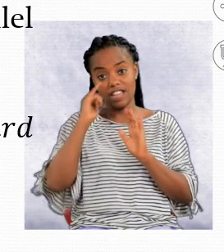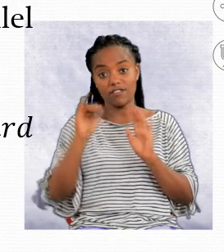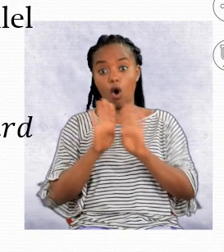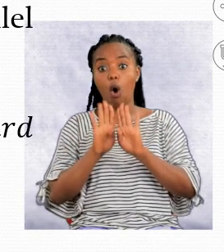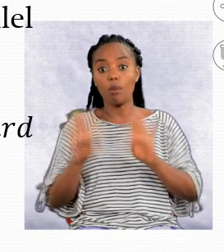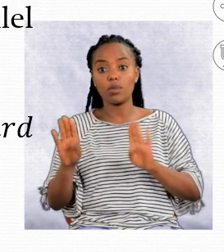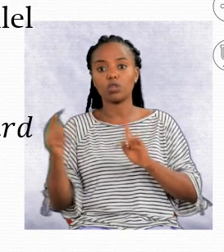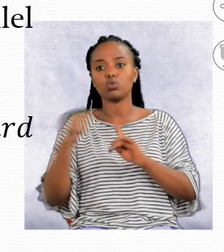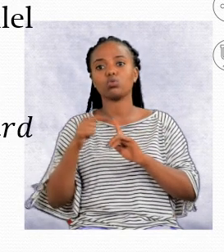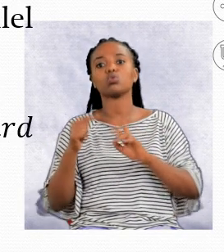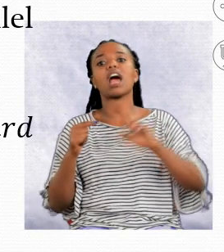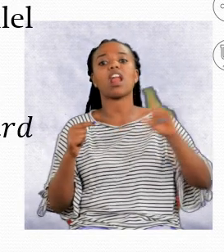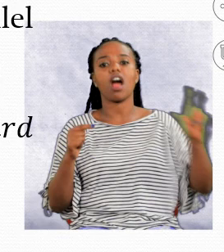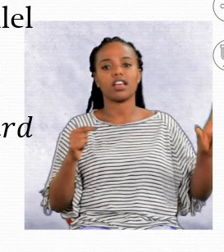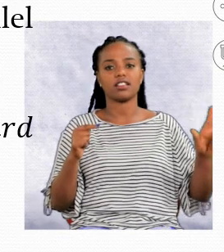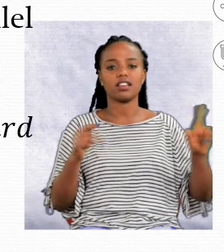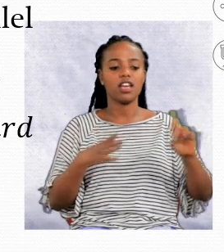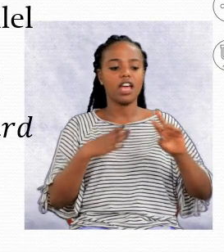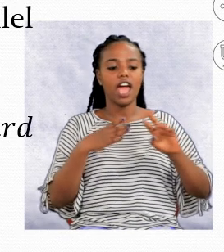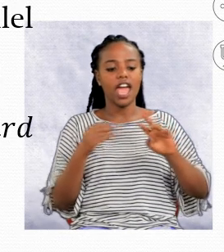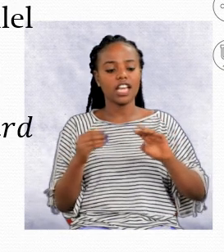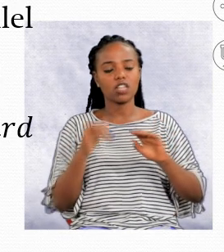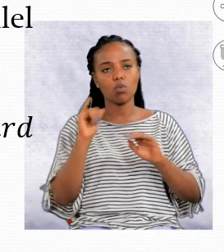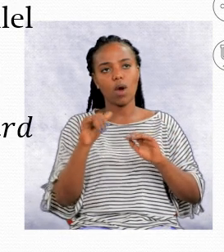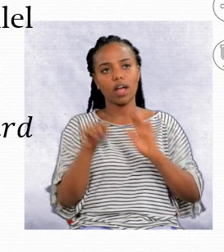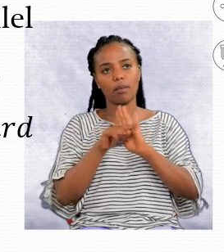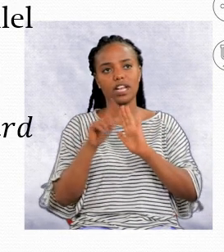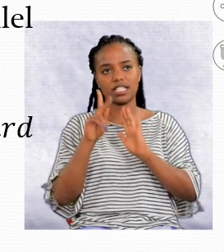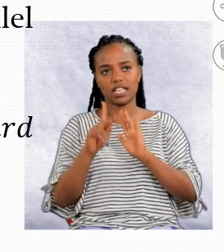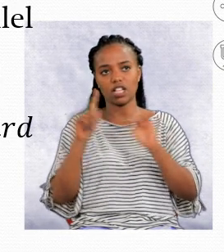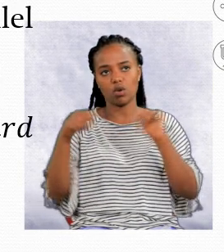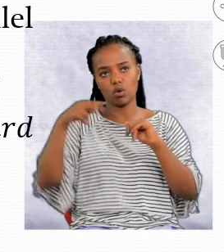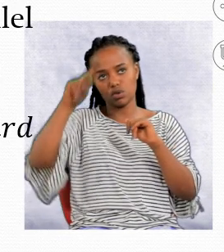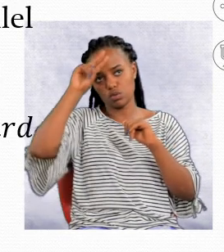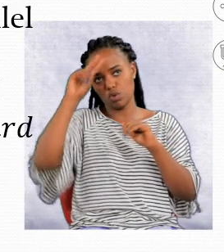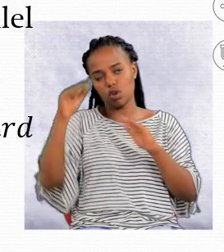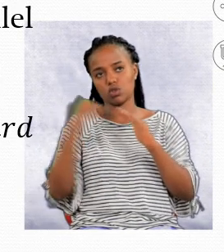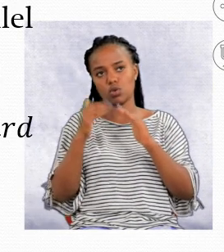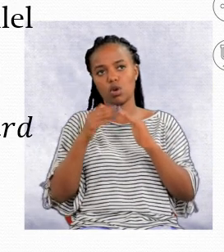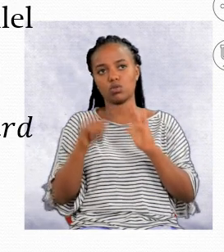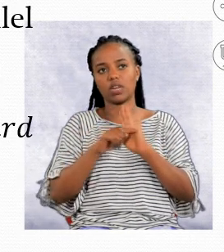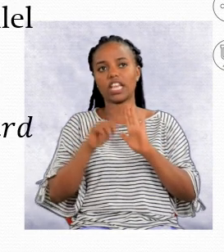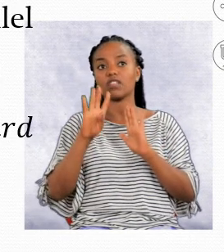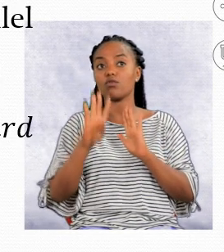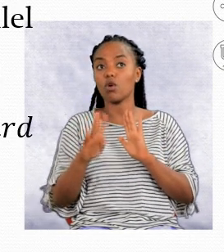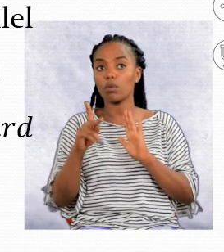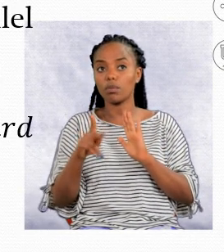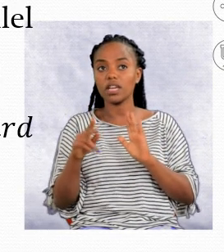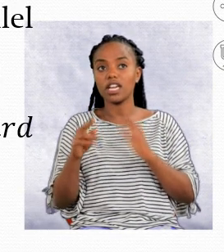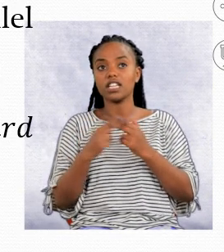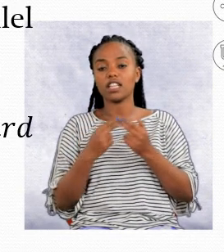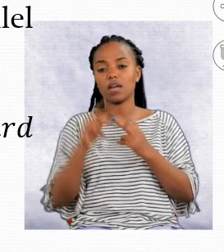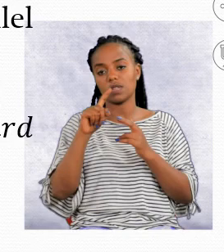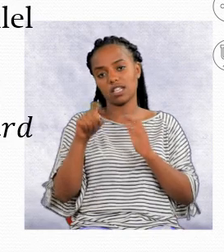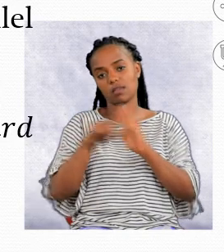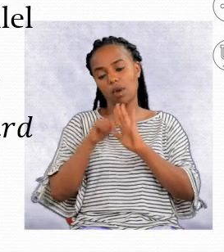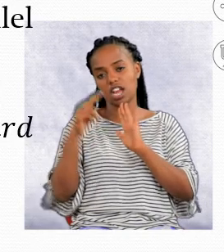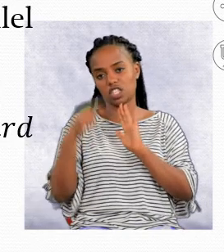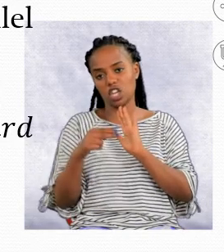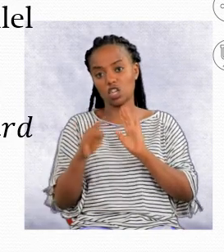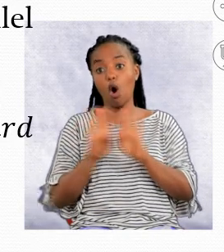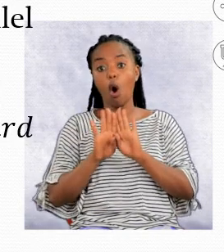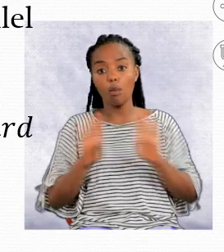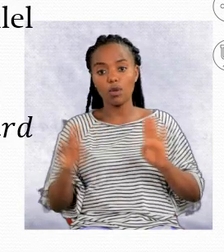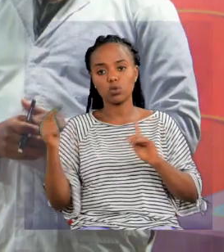it opens to the right, and y minus k the whole squared is equal to negative 4p times x minus h if